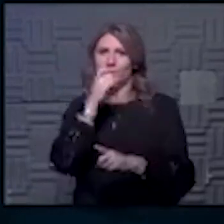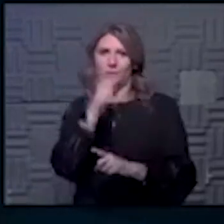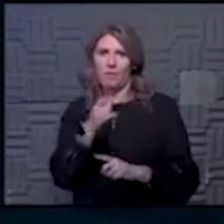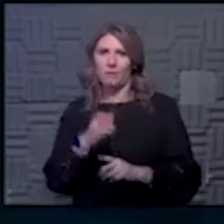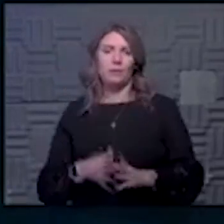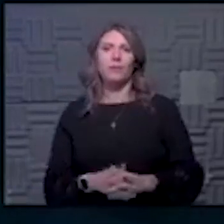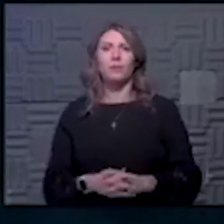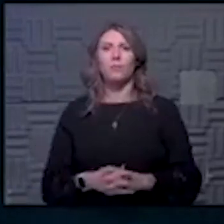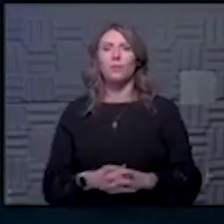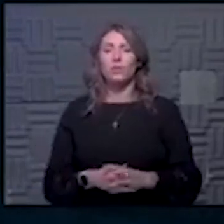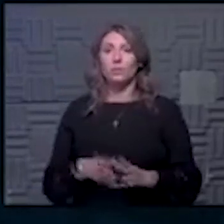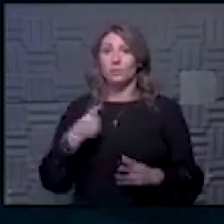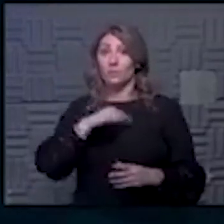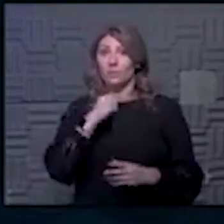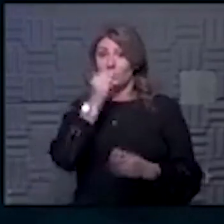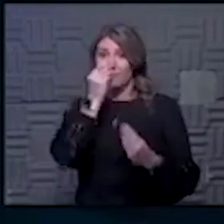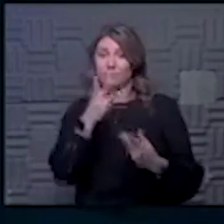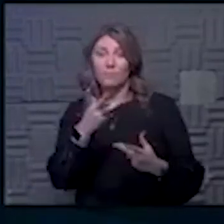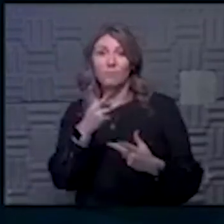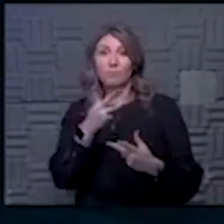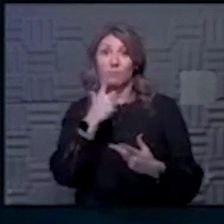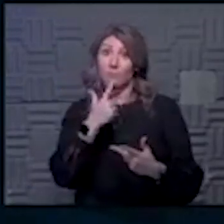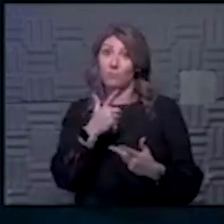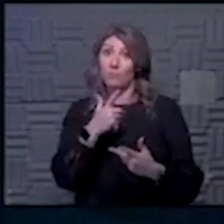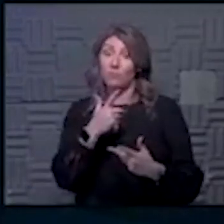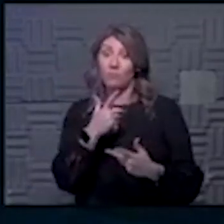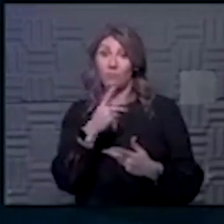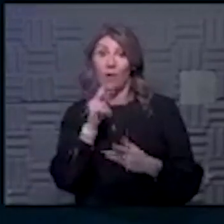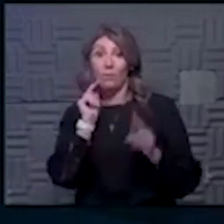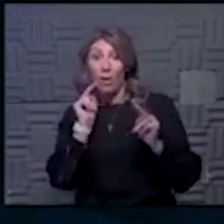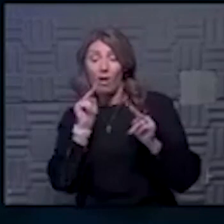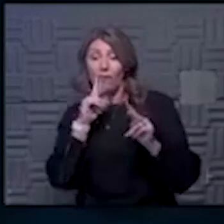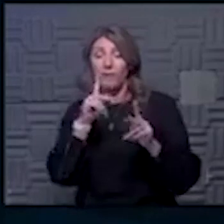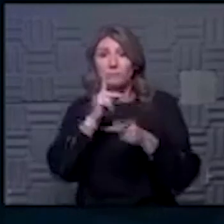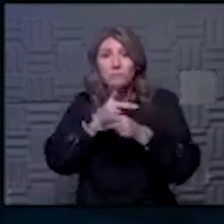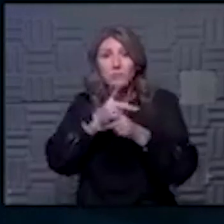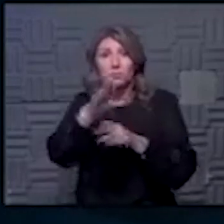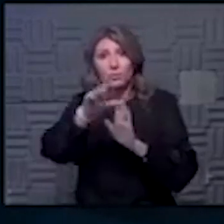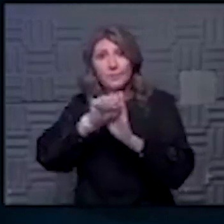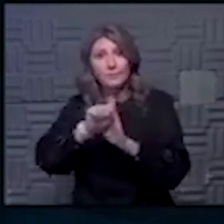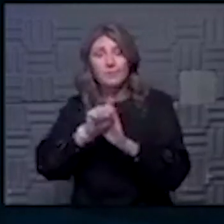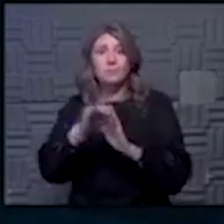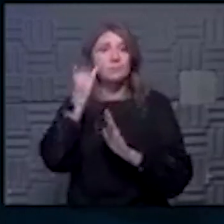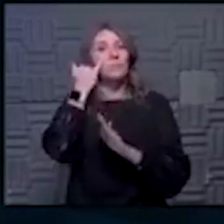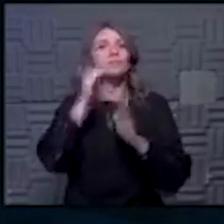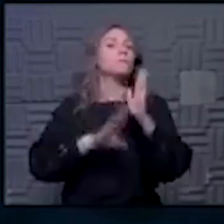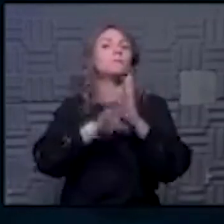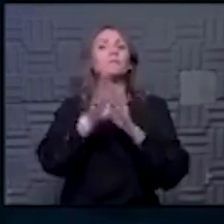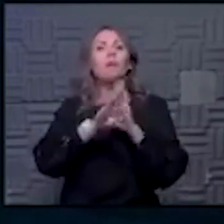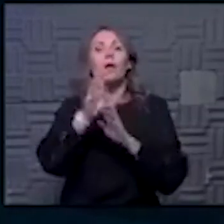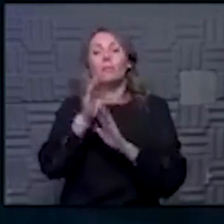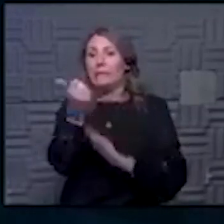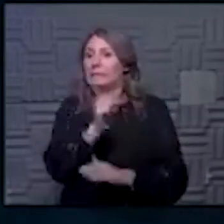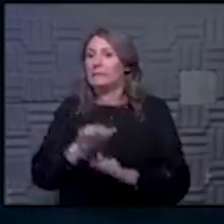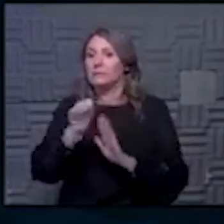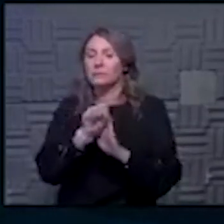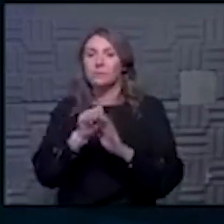We're just telling them, need to watch carefully for your symptoms, and certainly if you develop any, you need to stay home